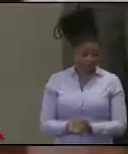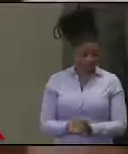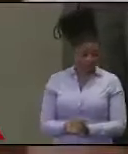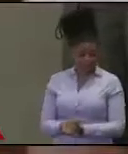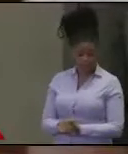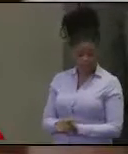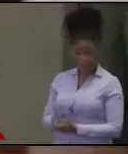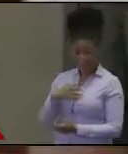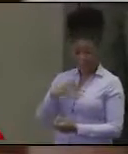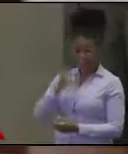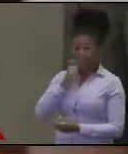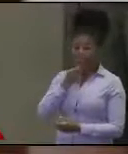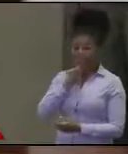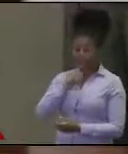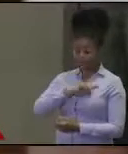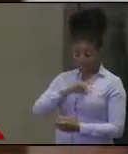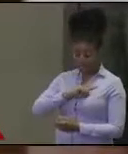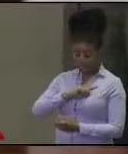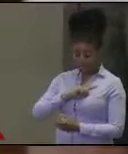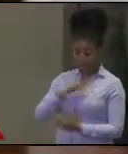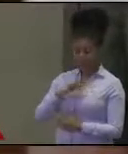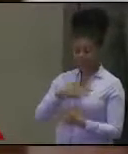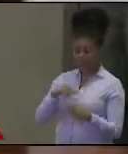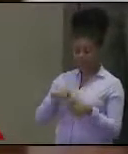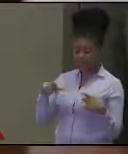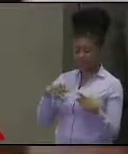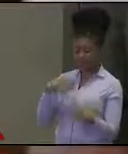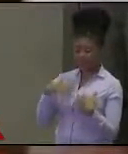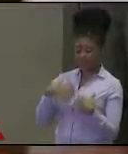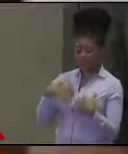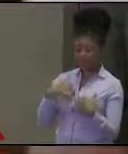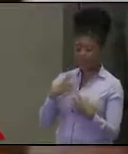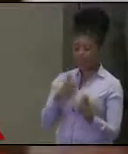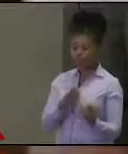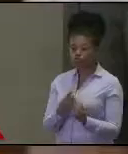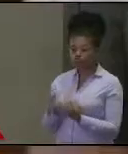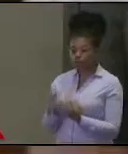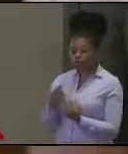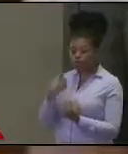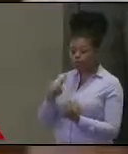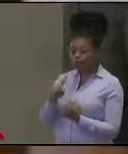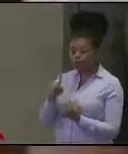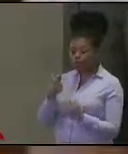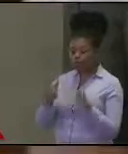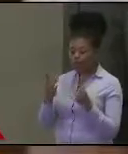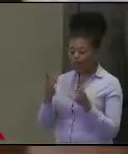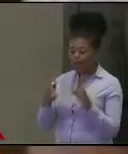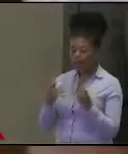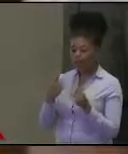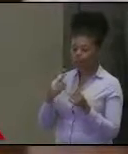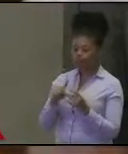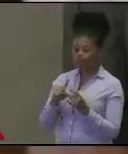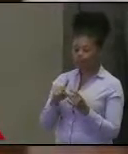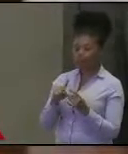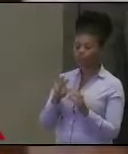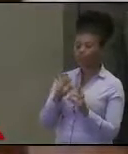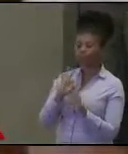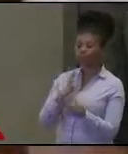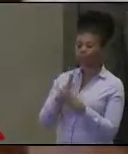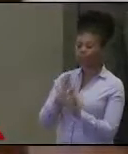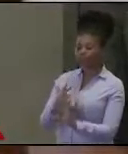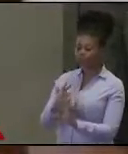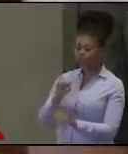I'm saying this because I was very interested in doing an in-depth analysis on effectiveness of